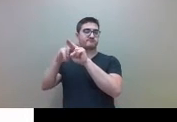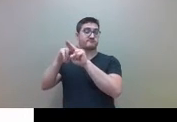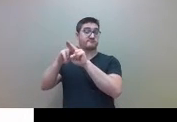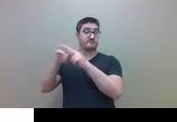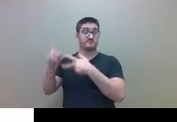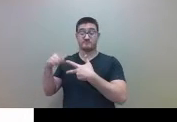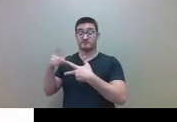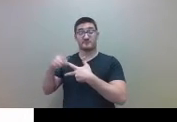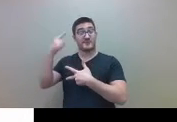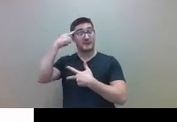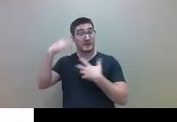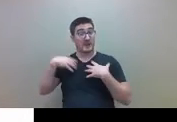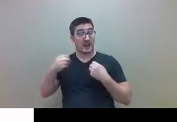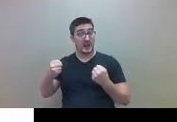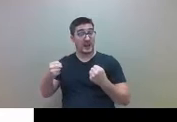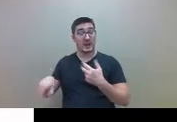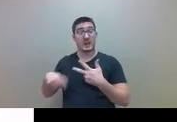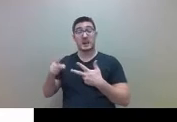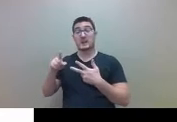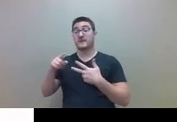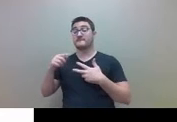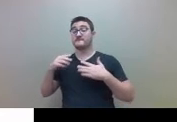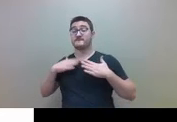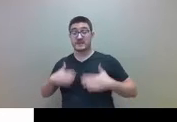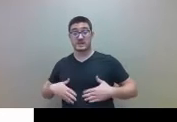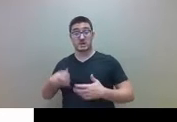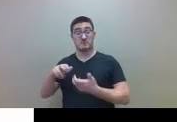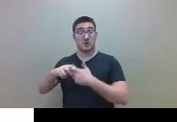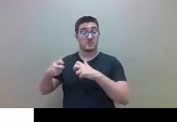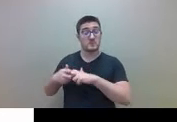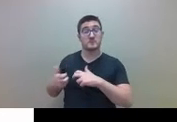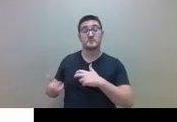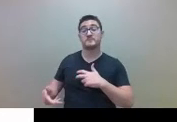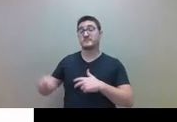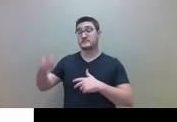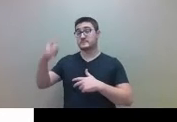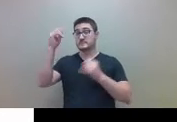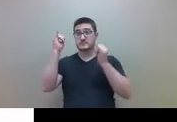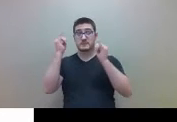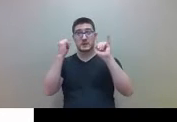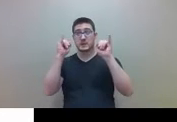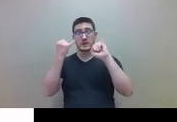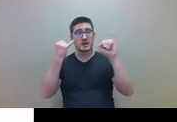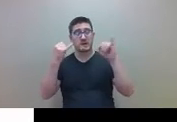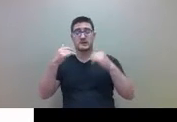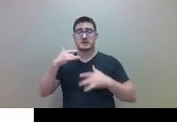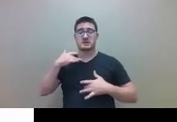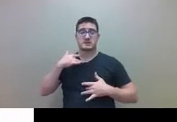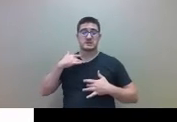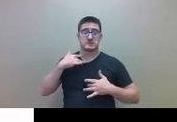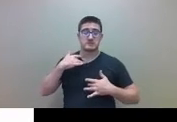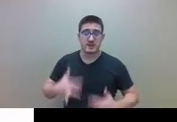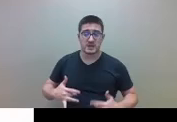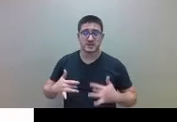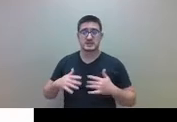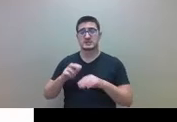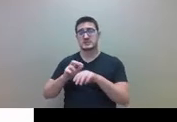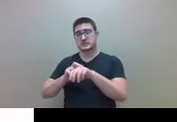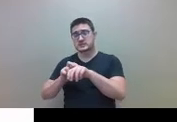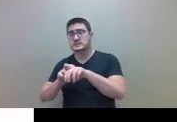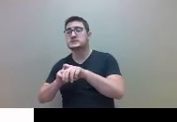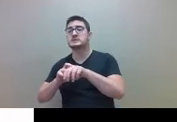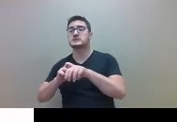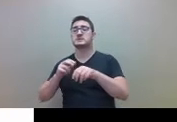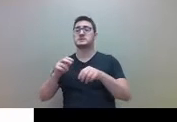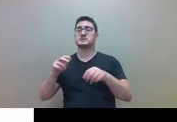course, physical issues, loss of concentration, depression, anxiety. These are the biggies, anxiety